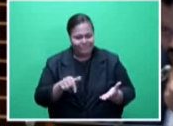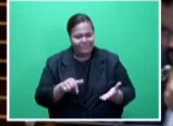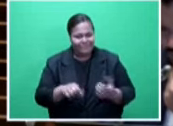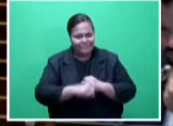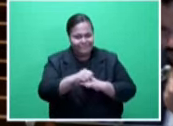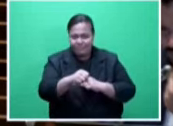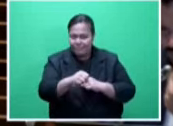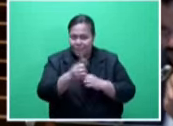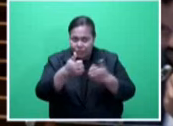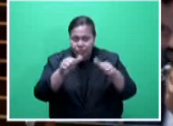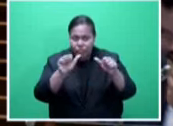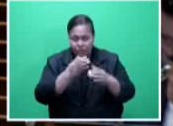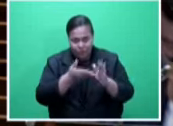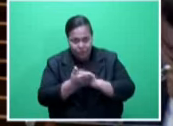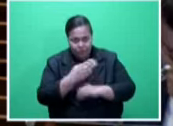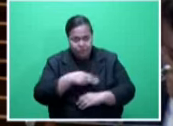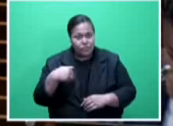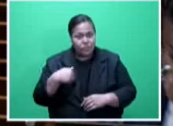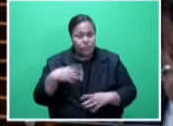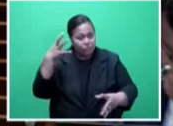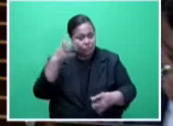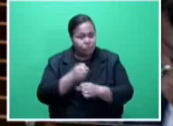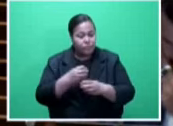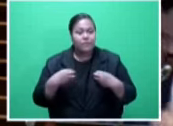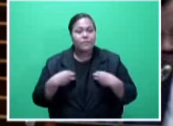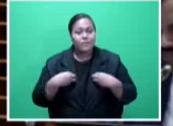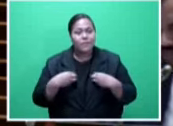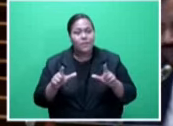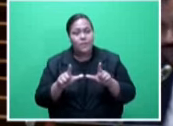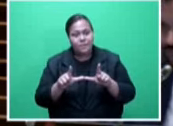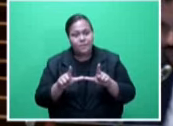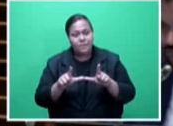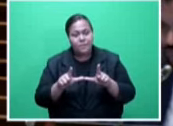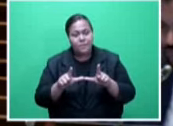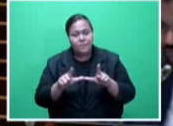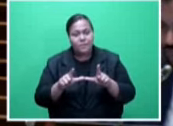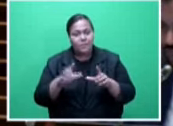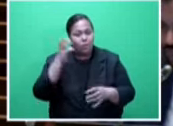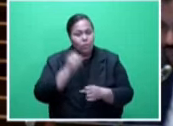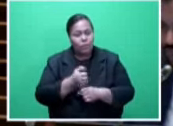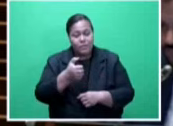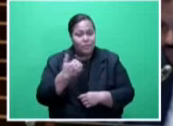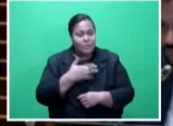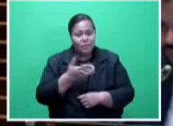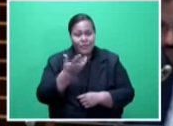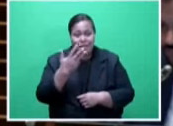brings the total number of businesses licensed to 686